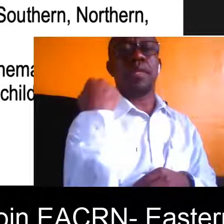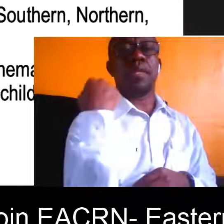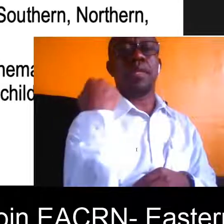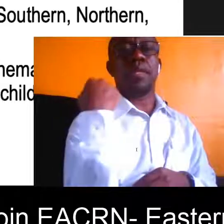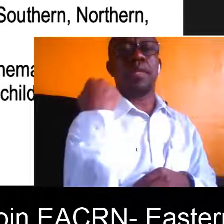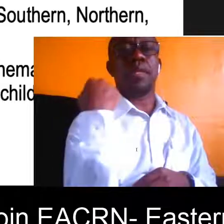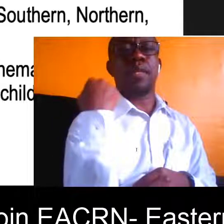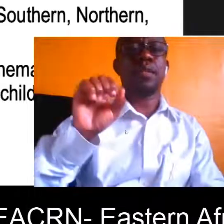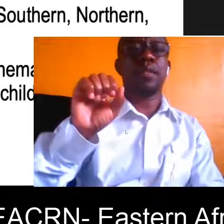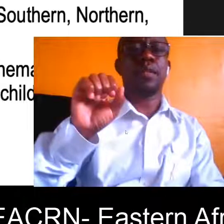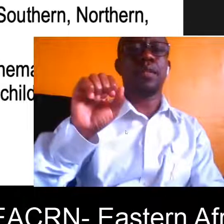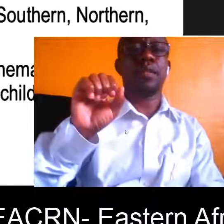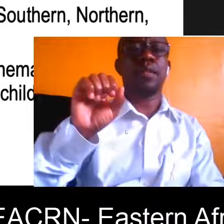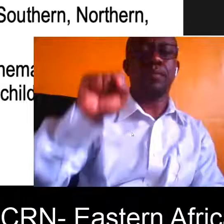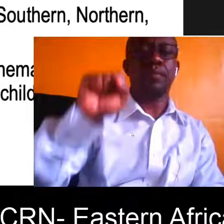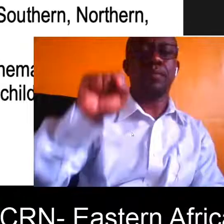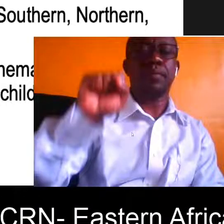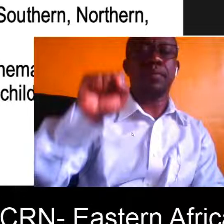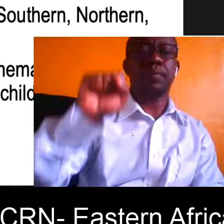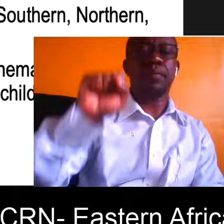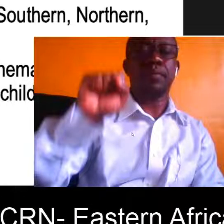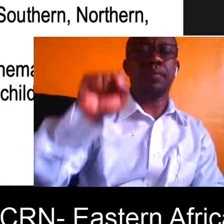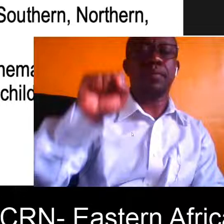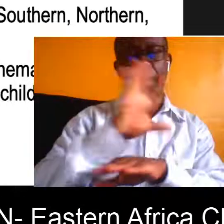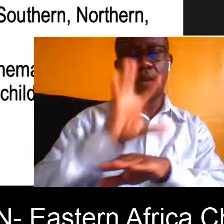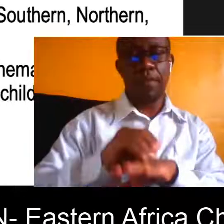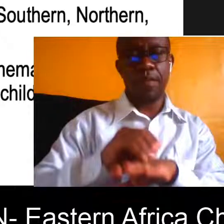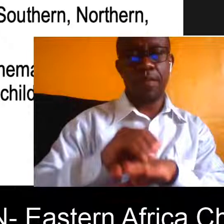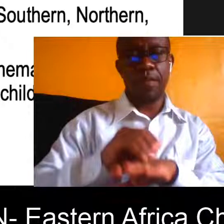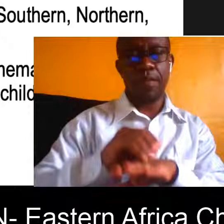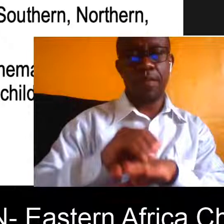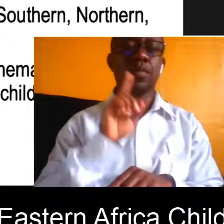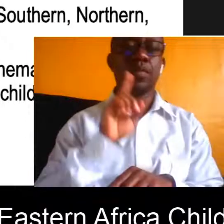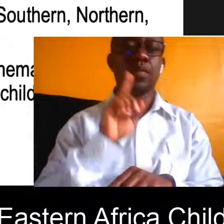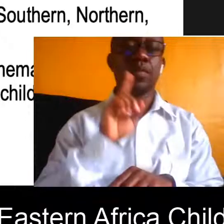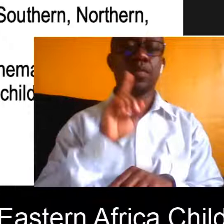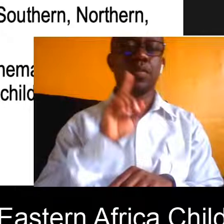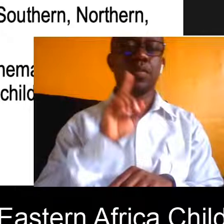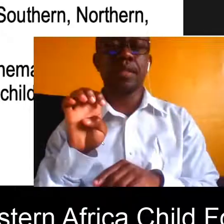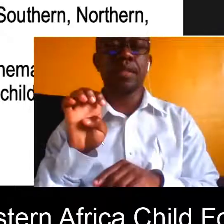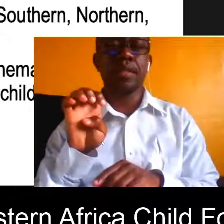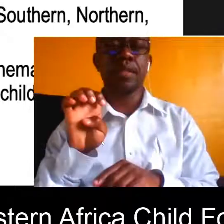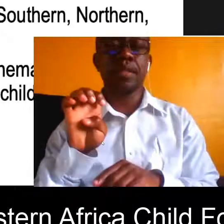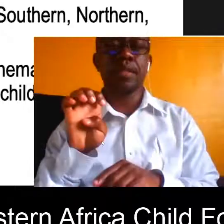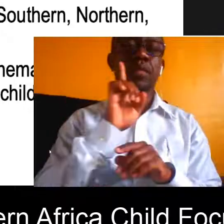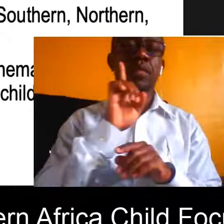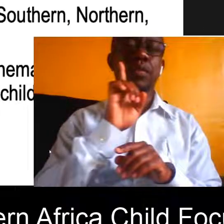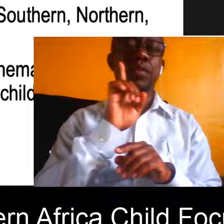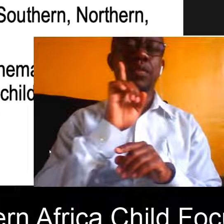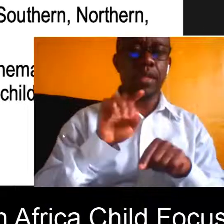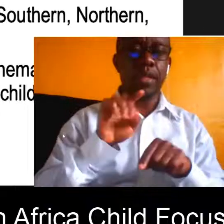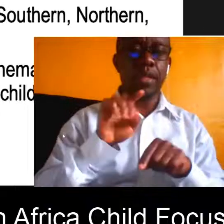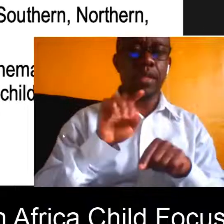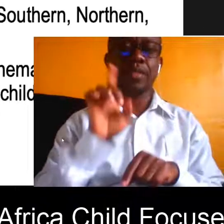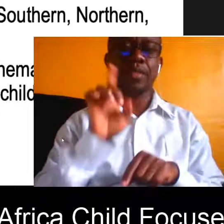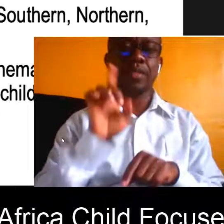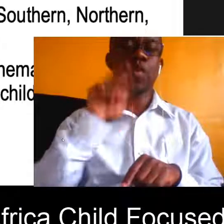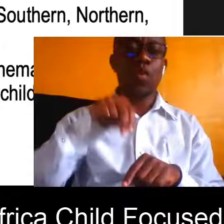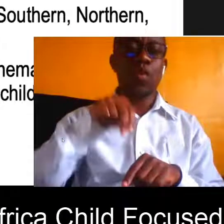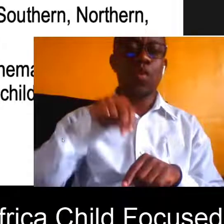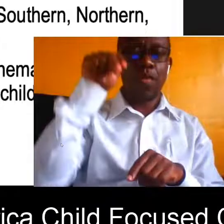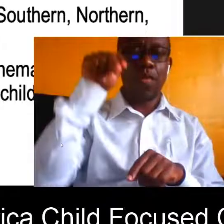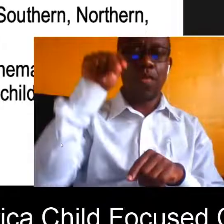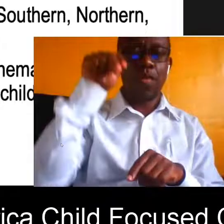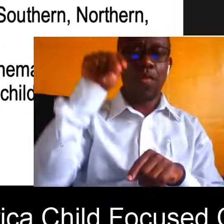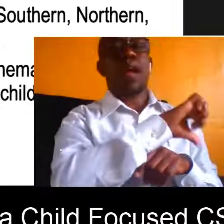African convening. Today with the Eastern African convening. Tomorrow we go to the North, and then with the other regions